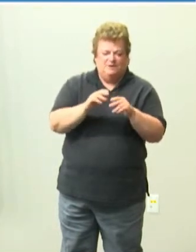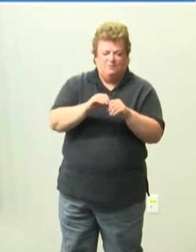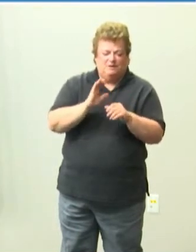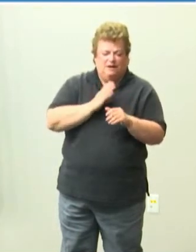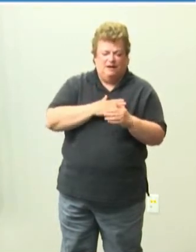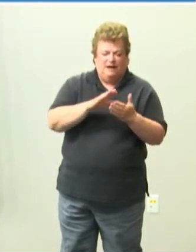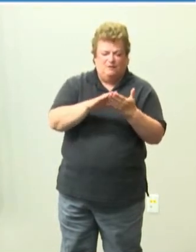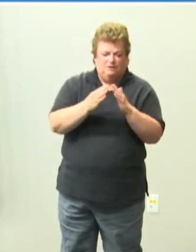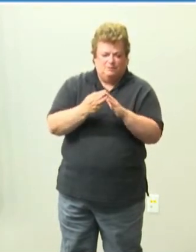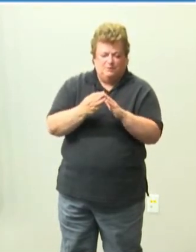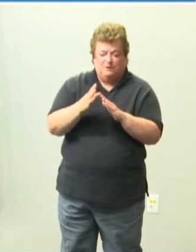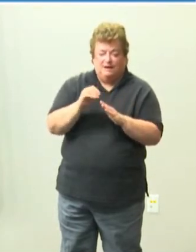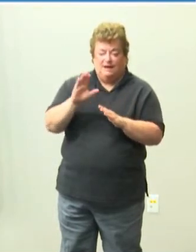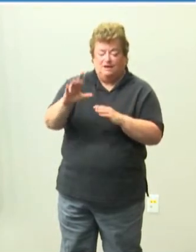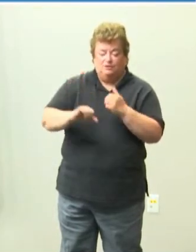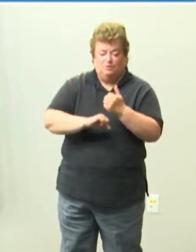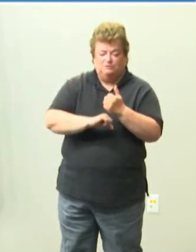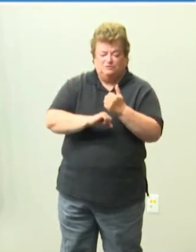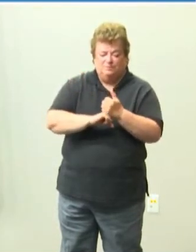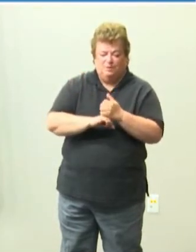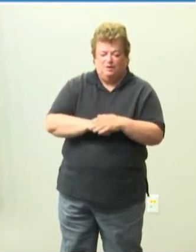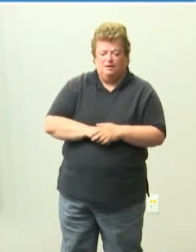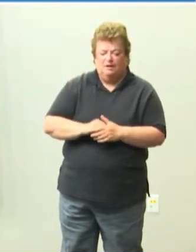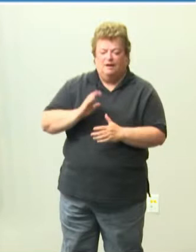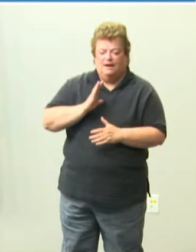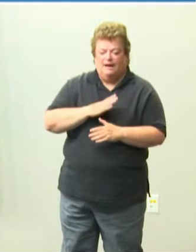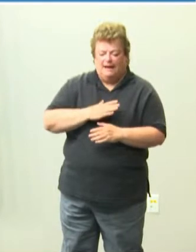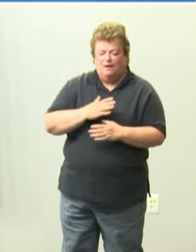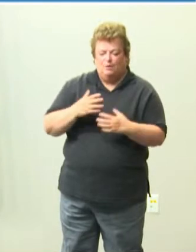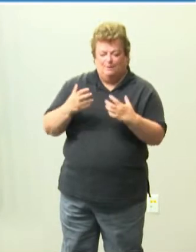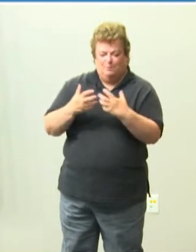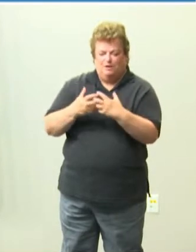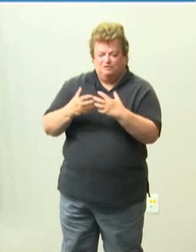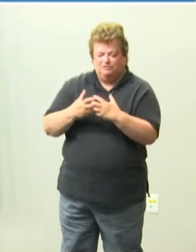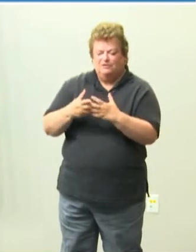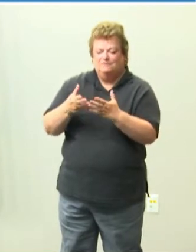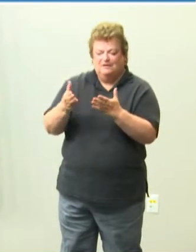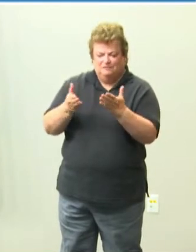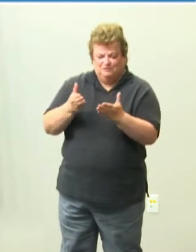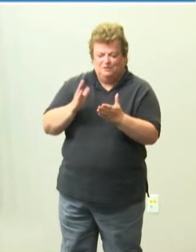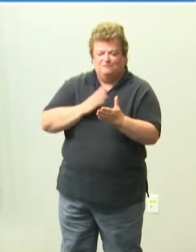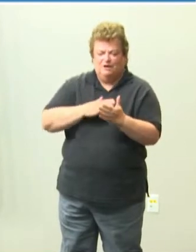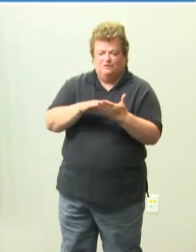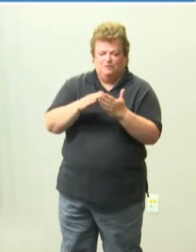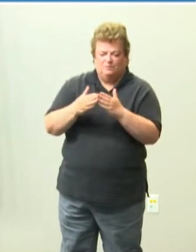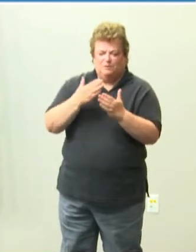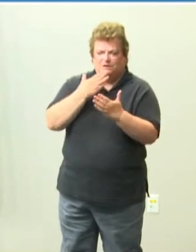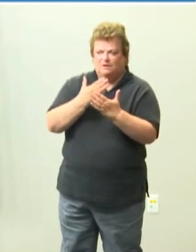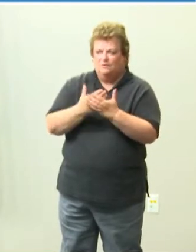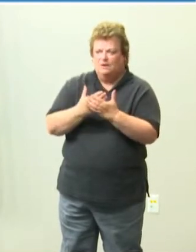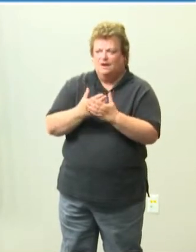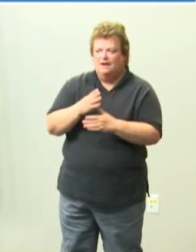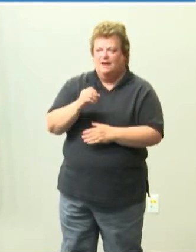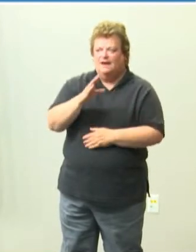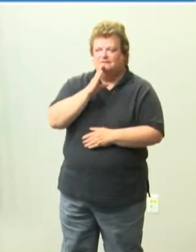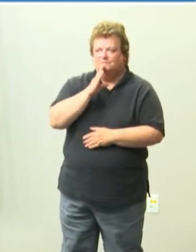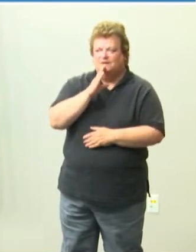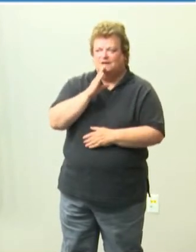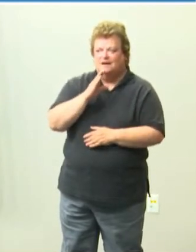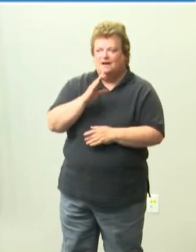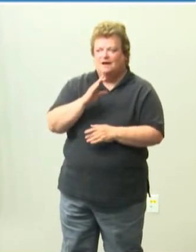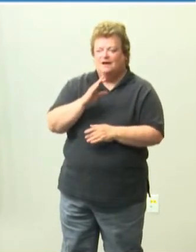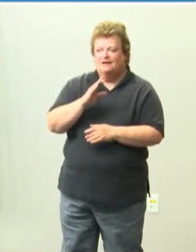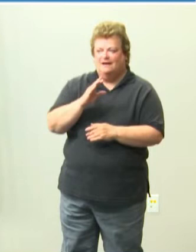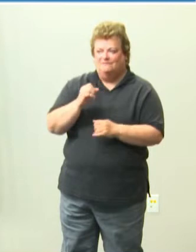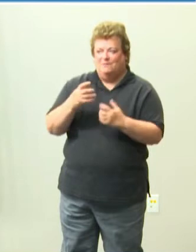support. Our partnership has served our community well. And speaking of partnership, also